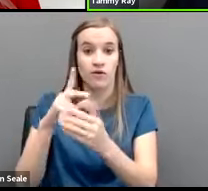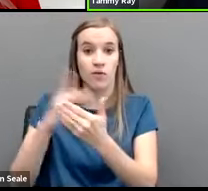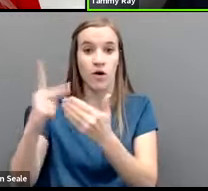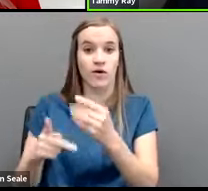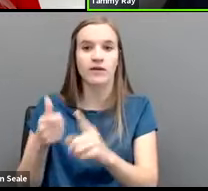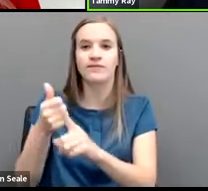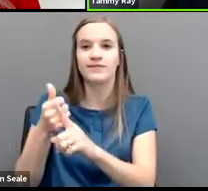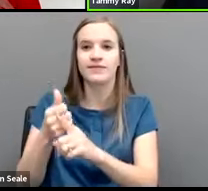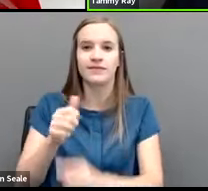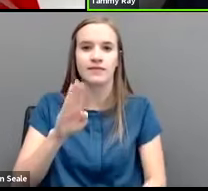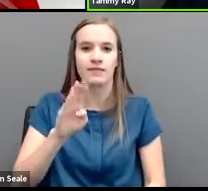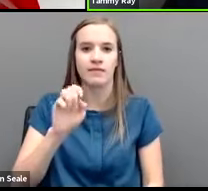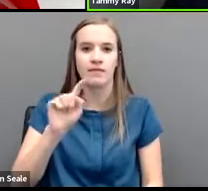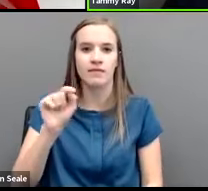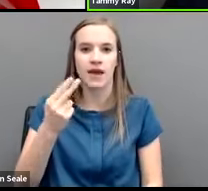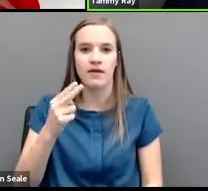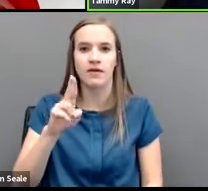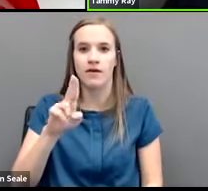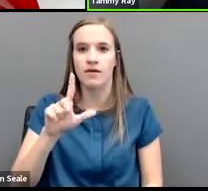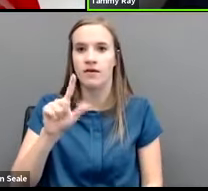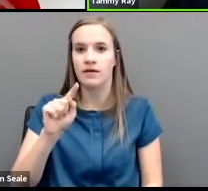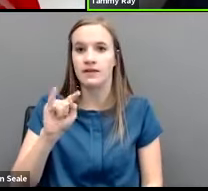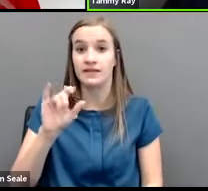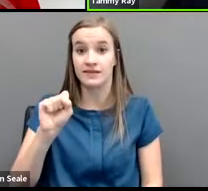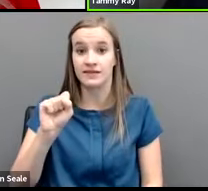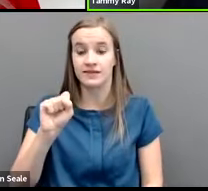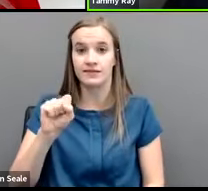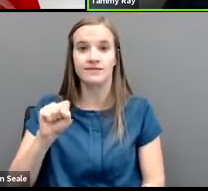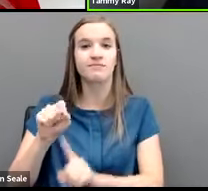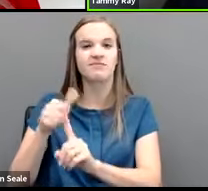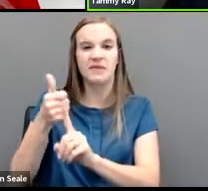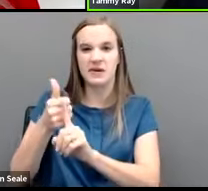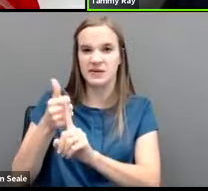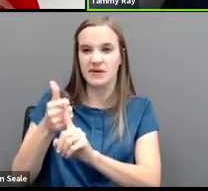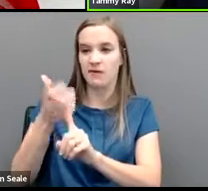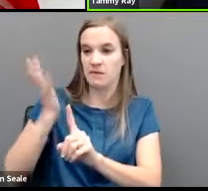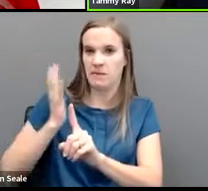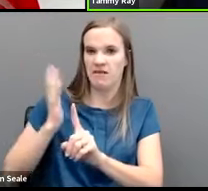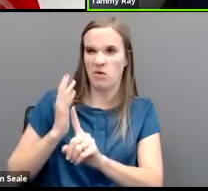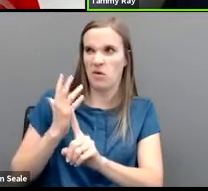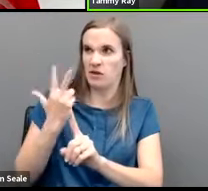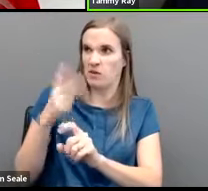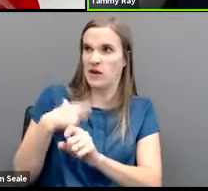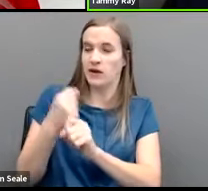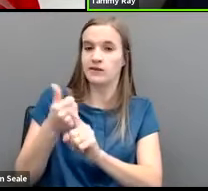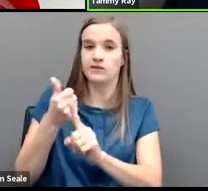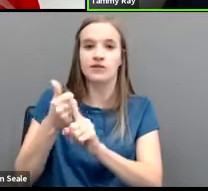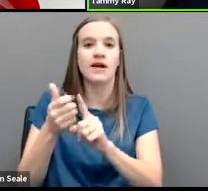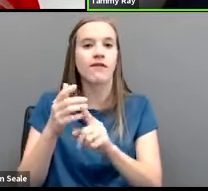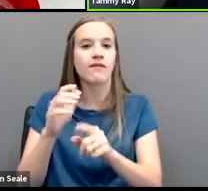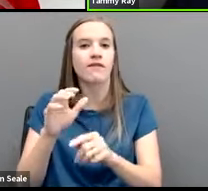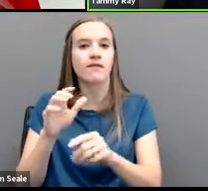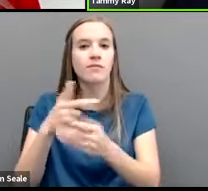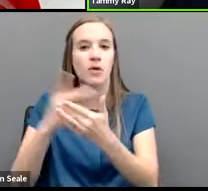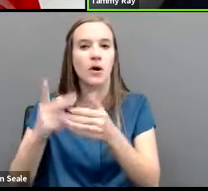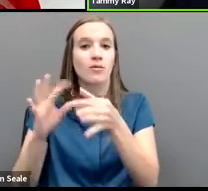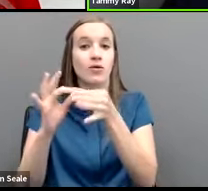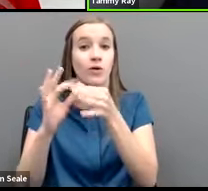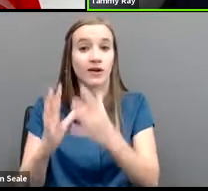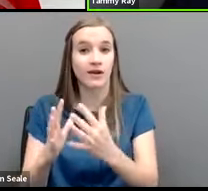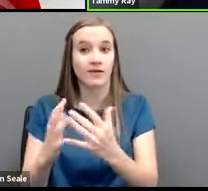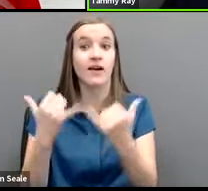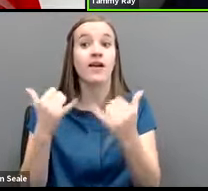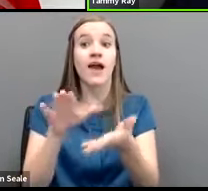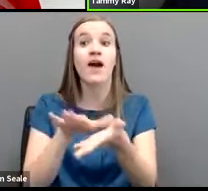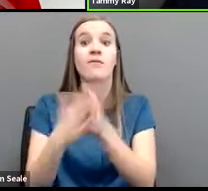Choice coordinator for the program for the last 3 years, I believe. And so she is the acting director now,